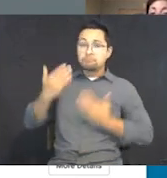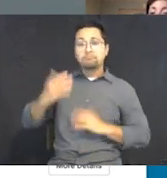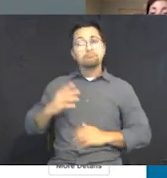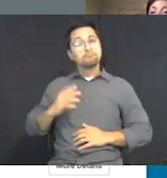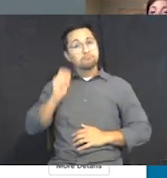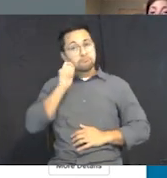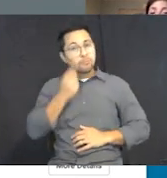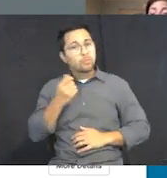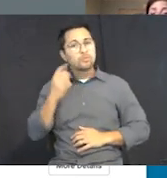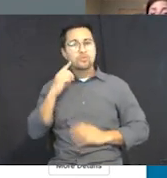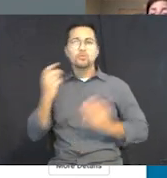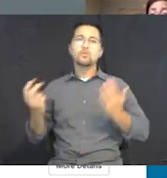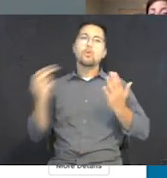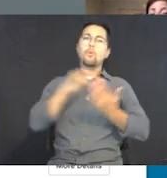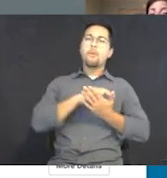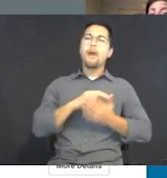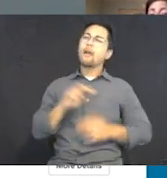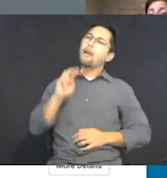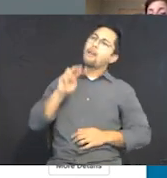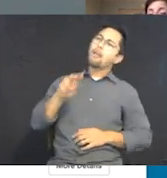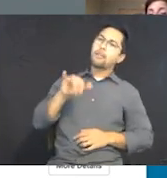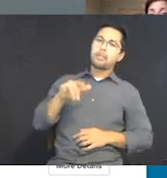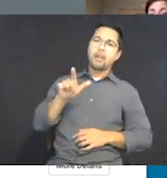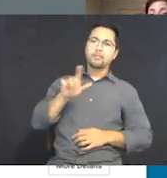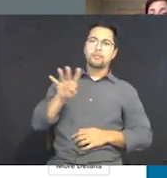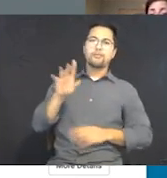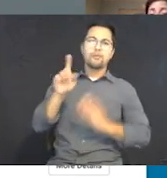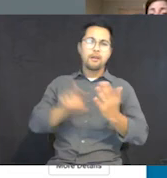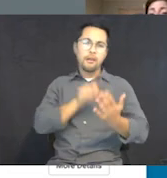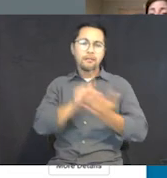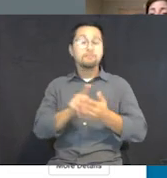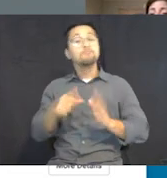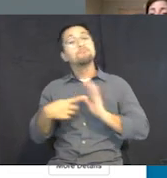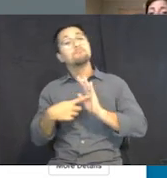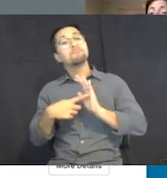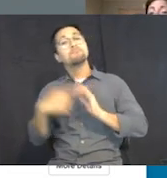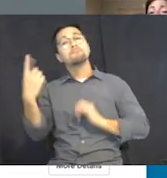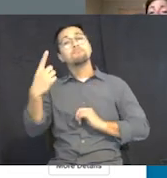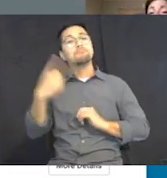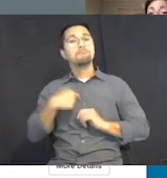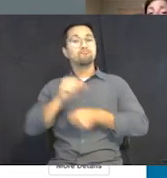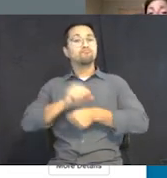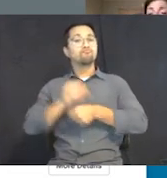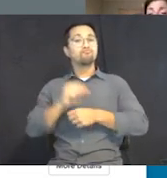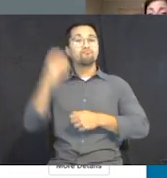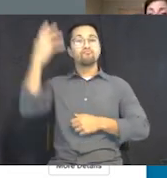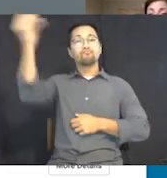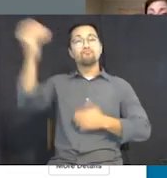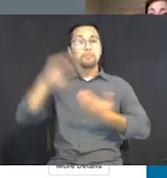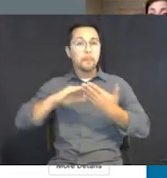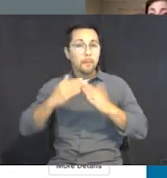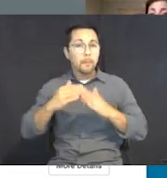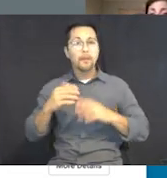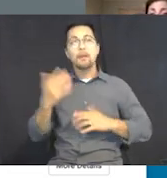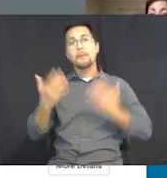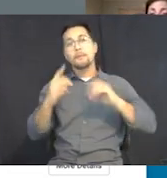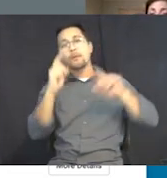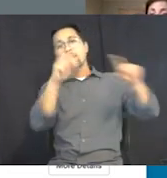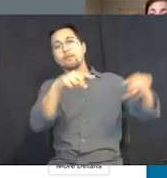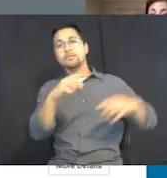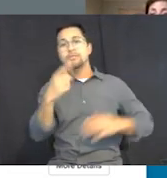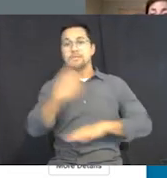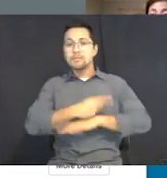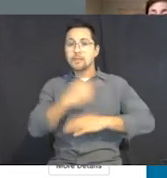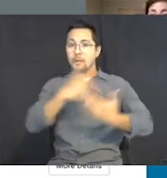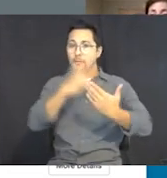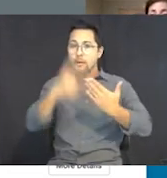the job, and then one day they are acting out or just having some challenges. And then when you go back and look at this data, you can see,